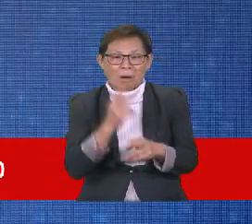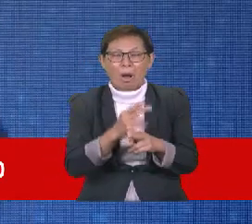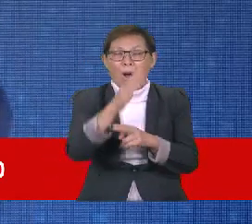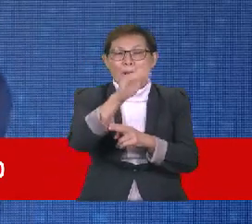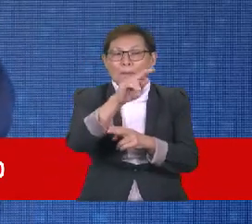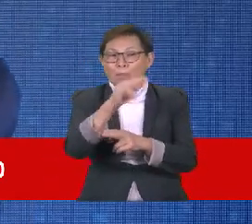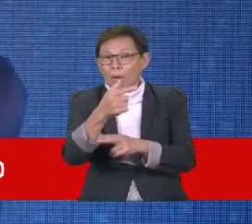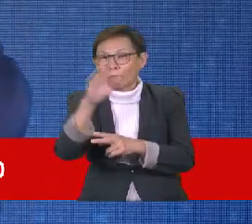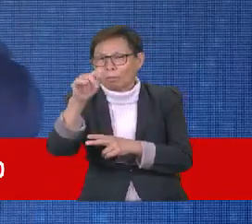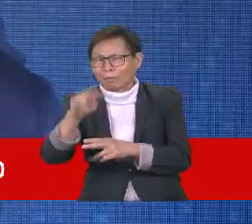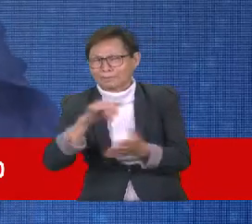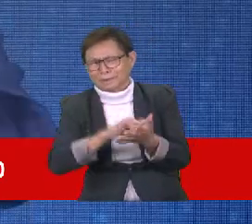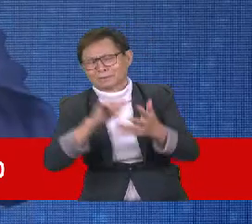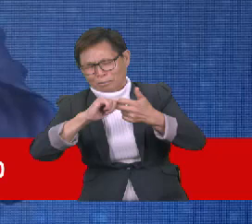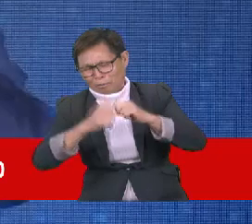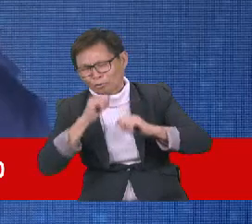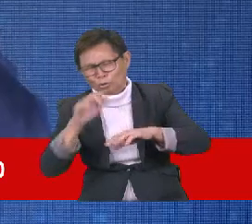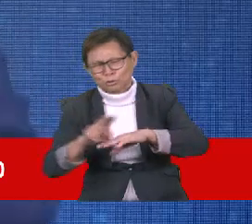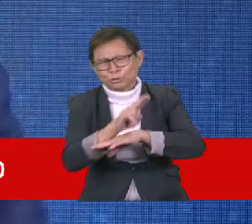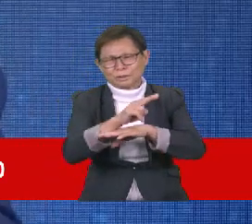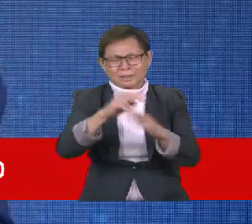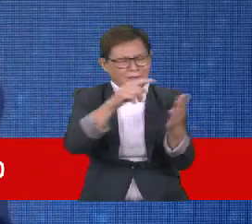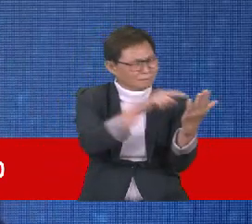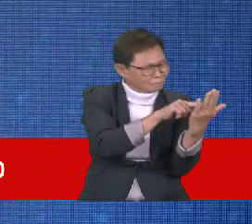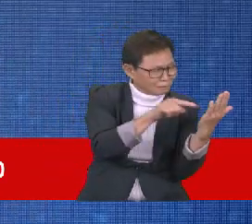That's also the problem, yeah, of not using notes.